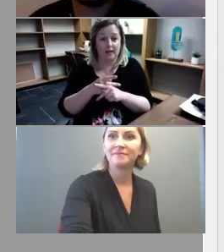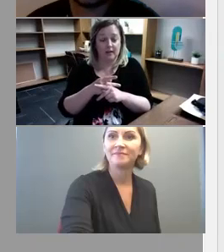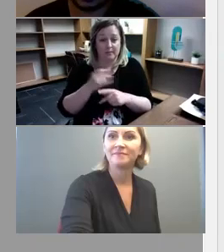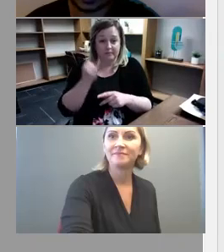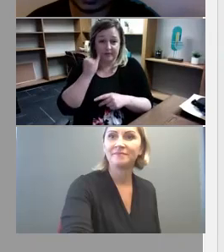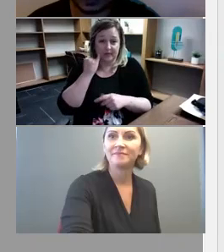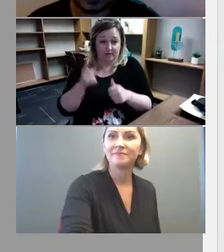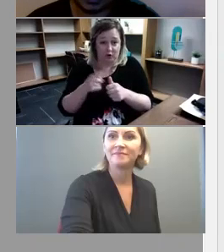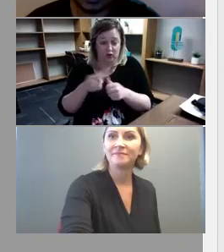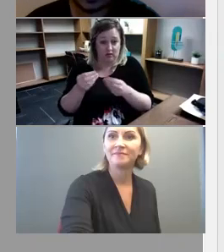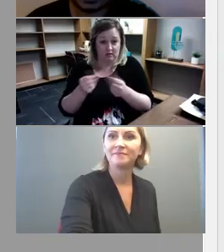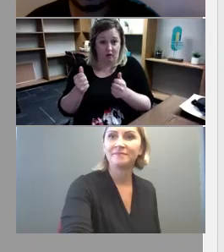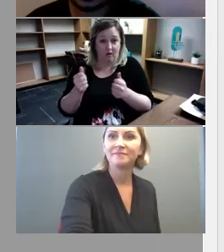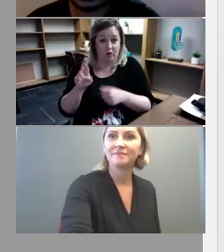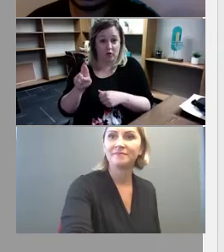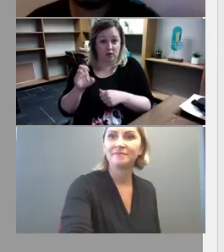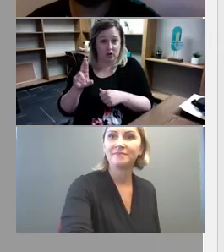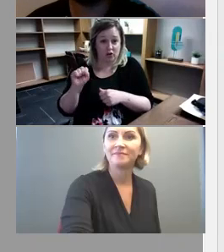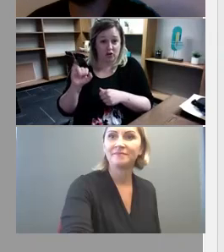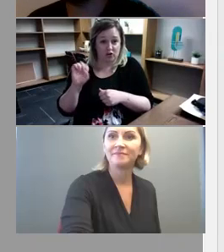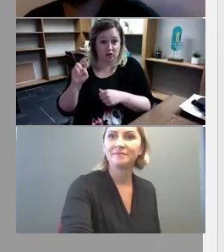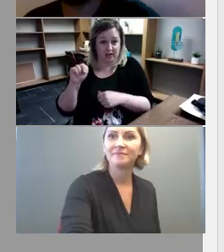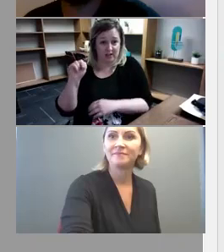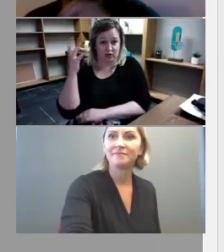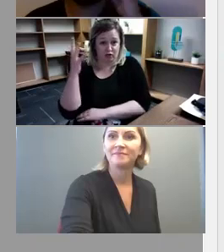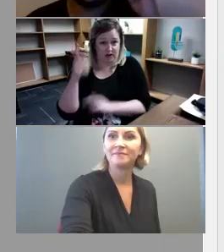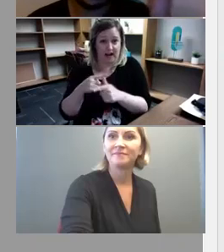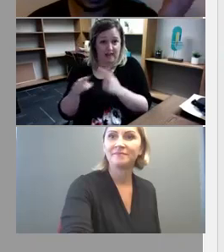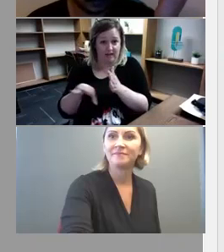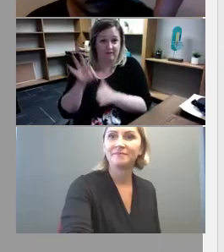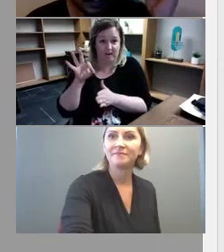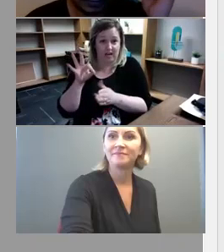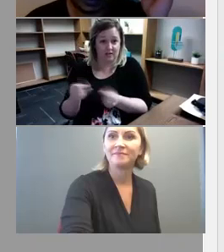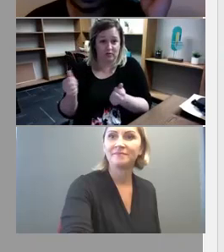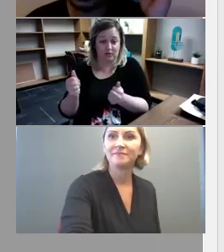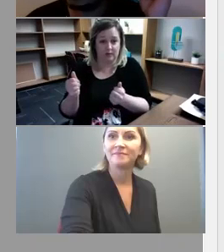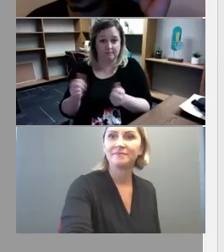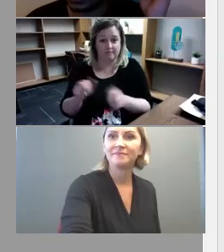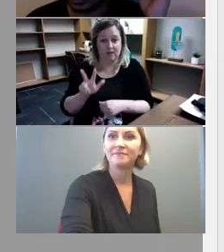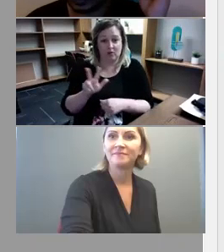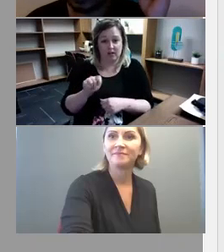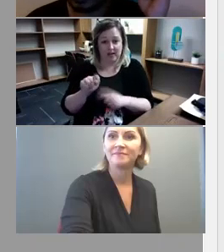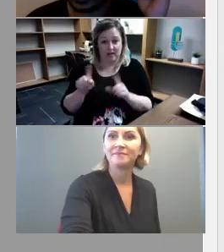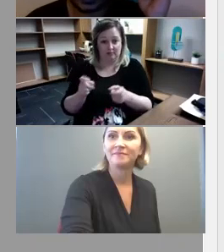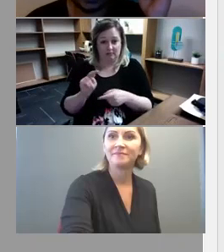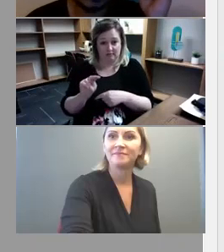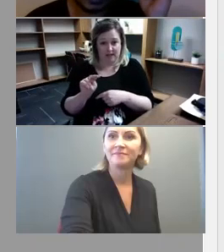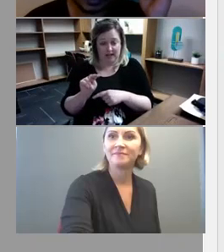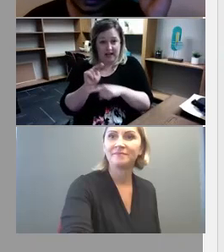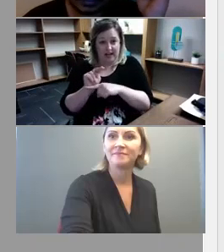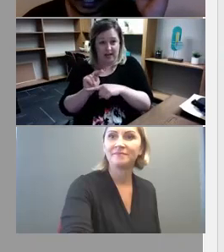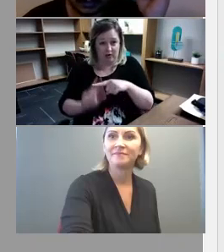out what the solutions are. So we have 3t n by 3 plus of n, that would be the three-way merge sort,